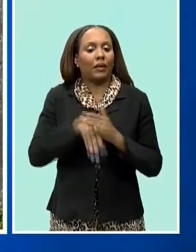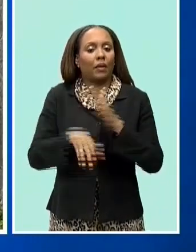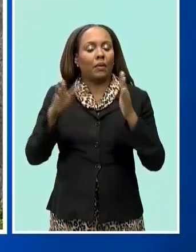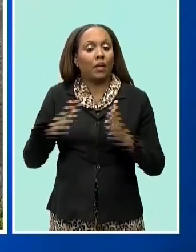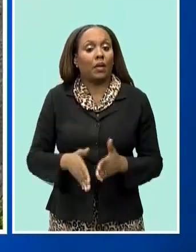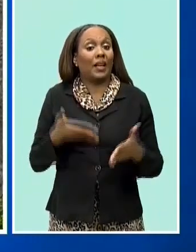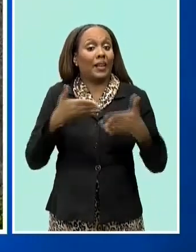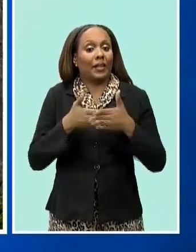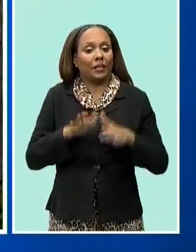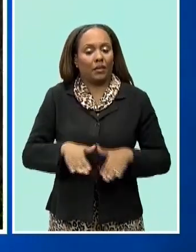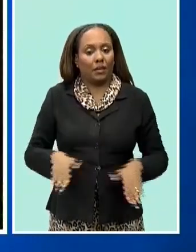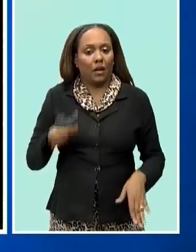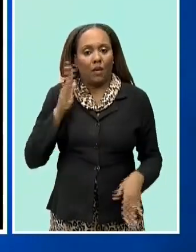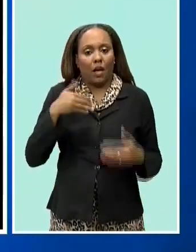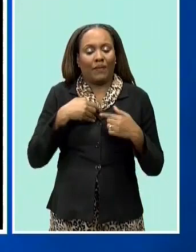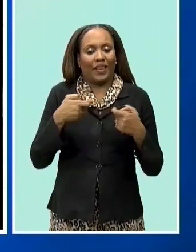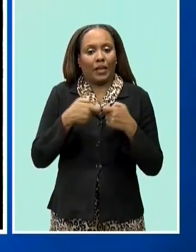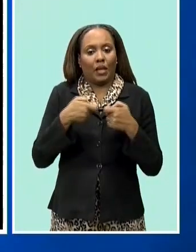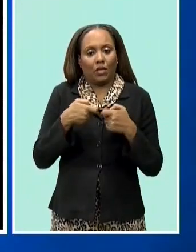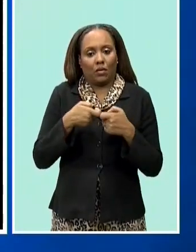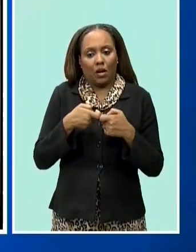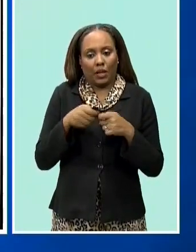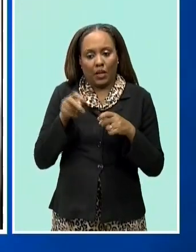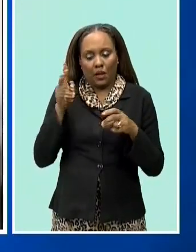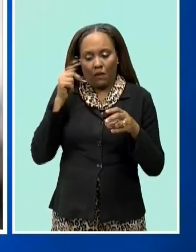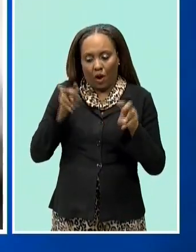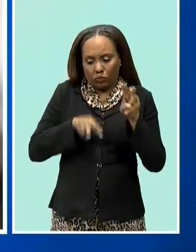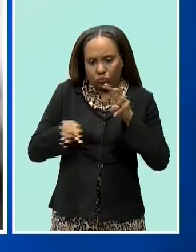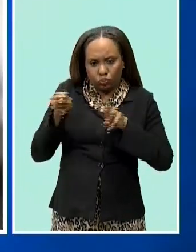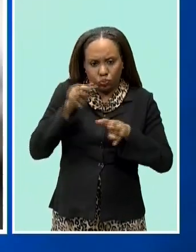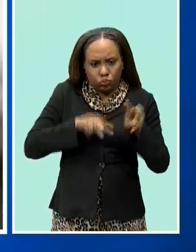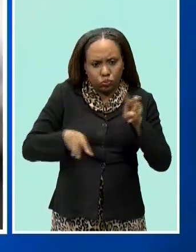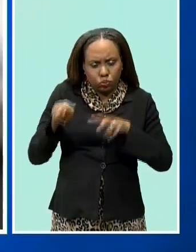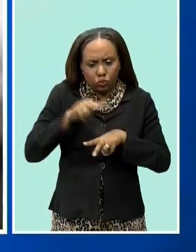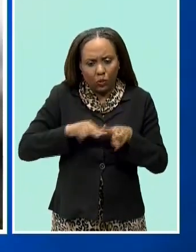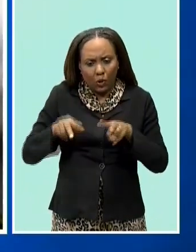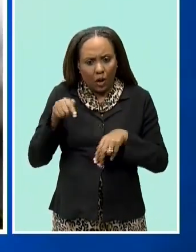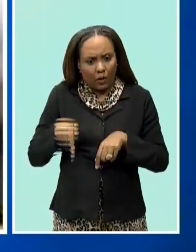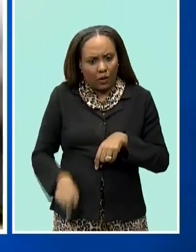children will be fitted with an electronic monitoring device during the period of community supervision.